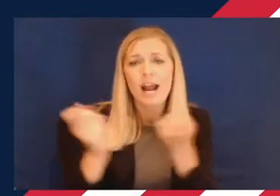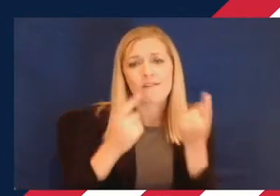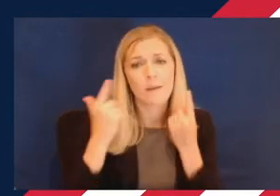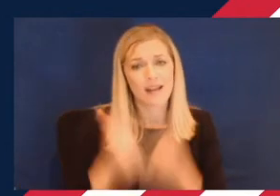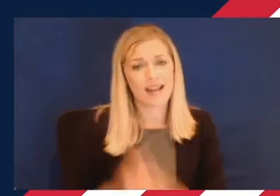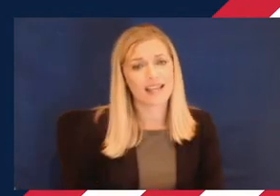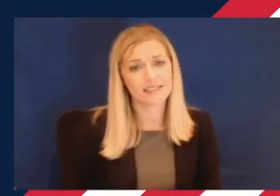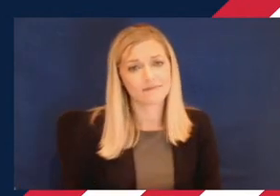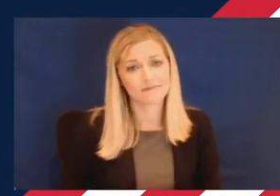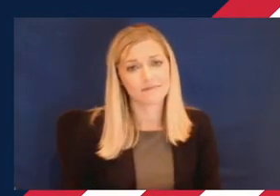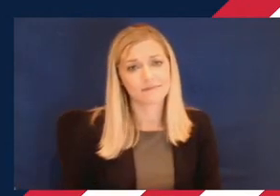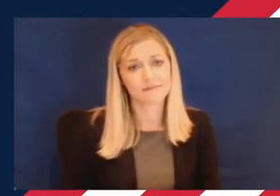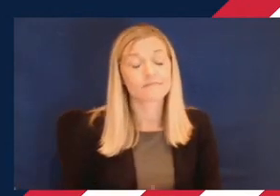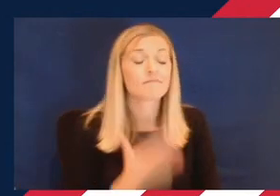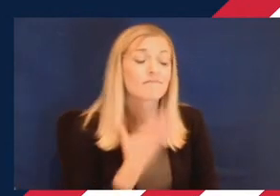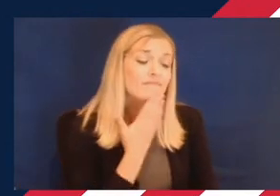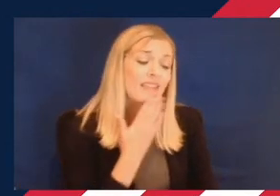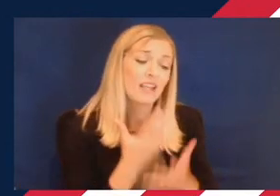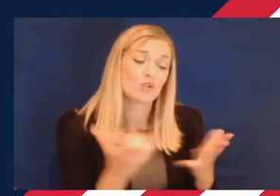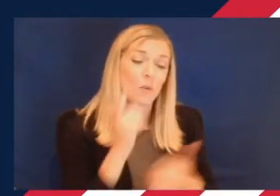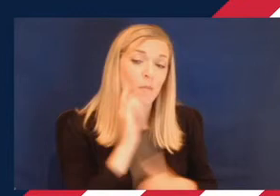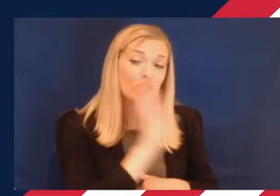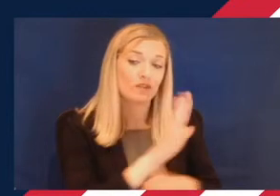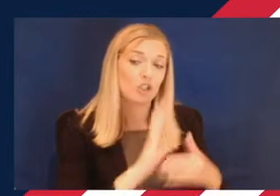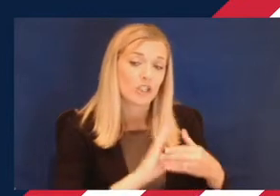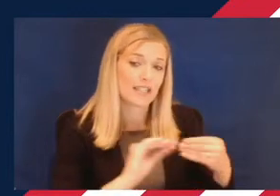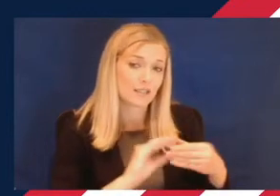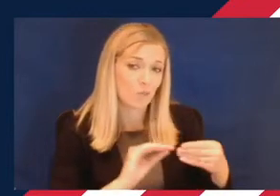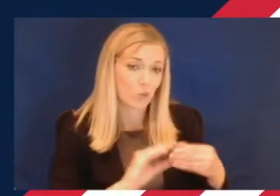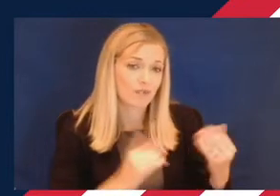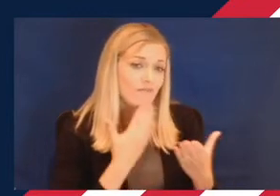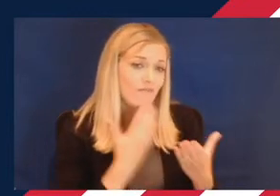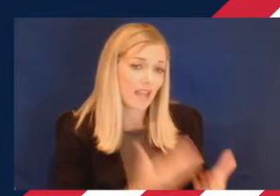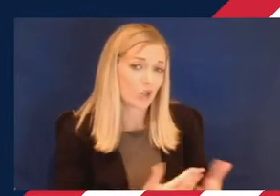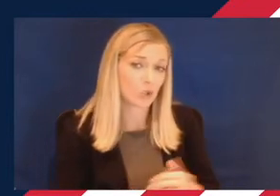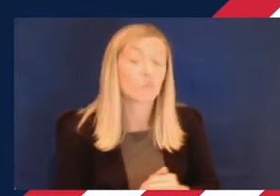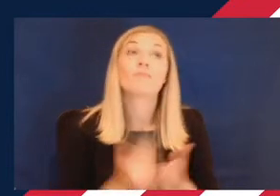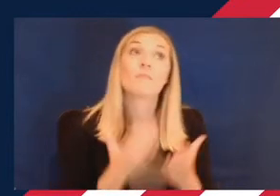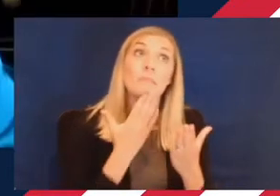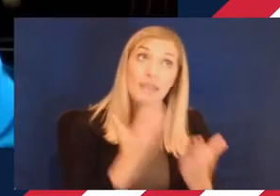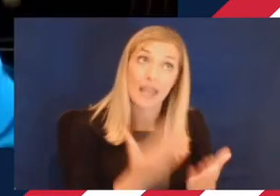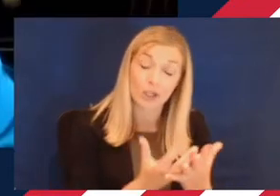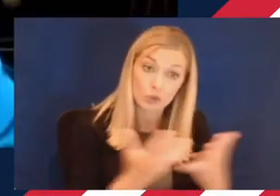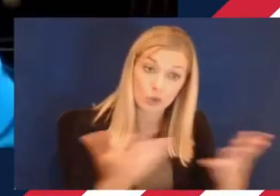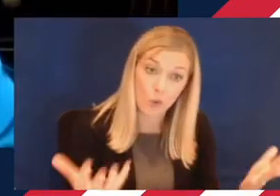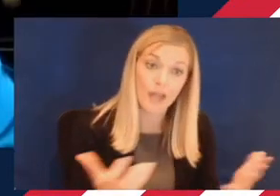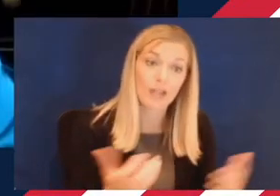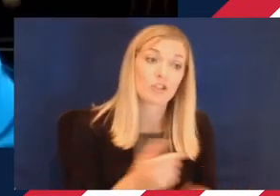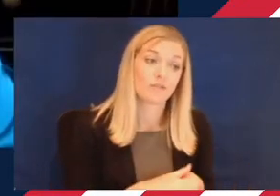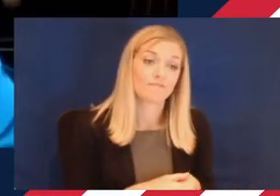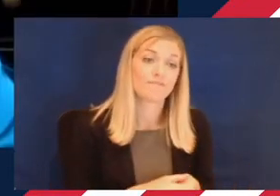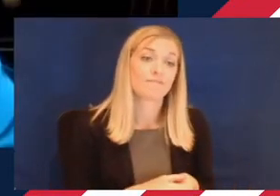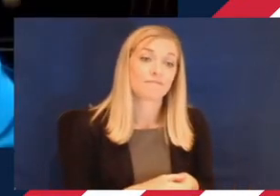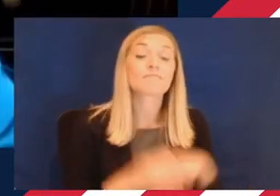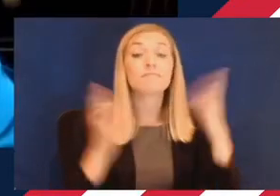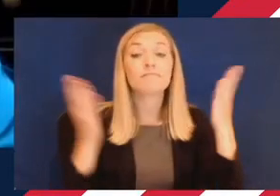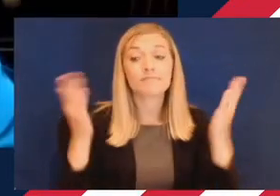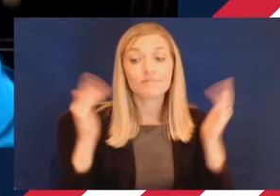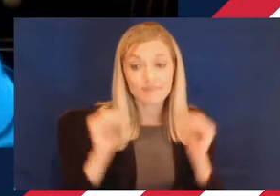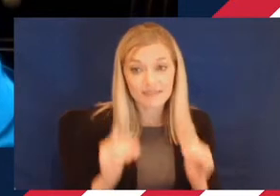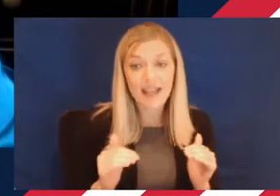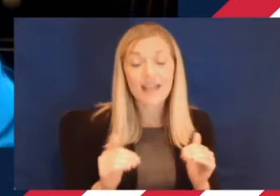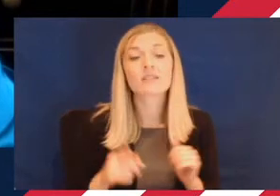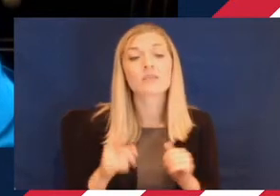Thank you so much for your testimony. Thank you so much for joining us. Next, we will hear from